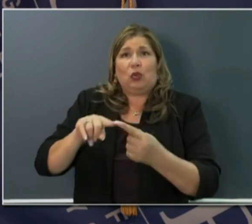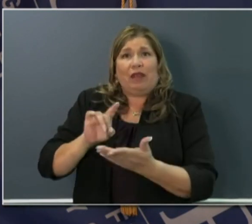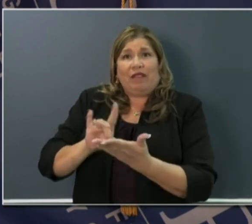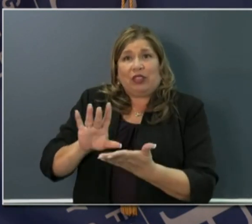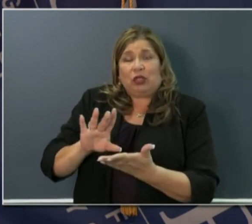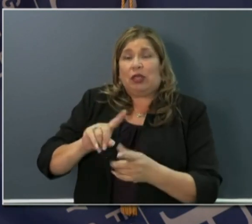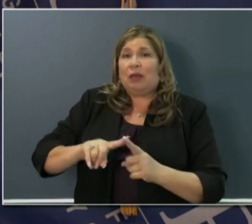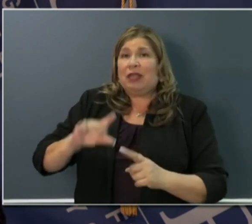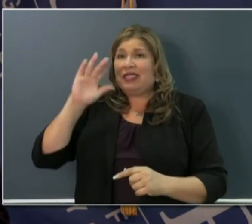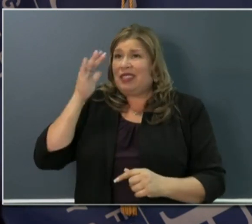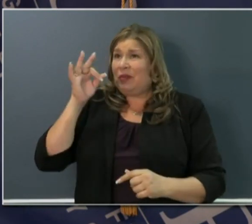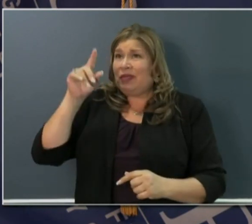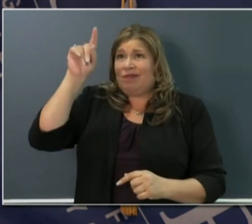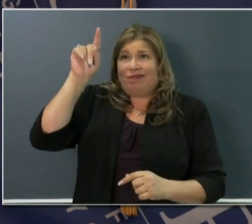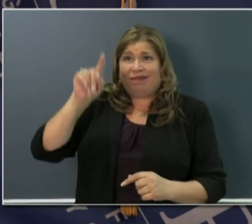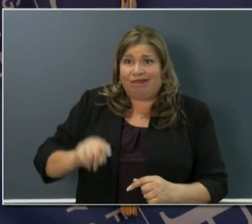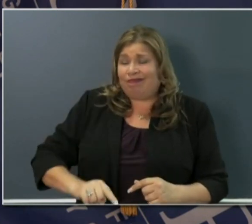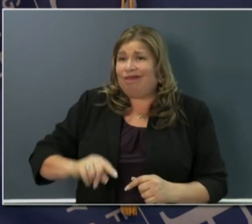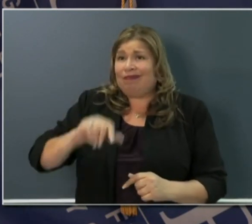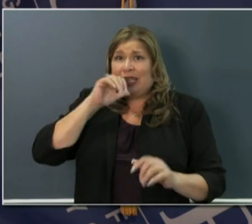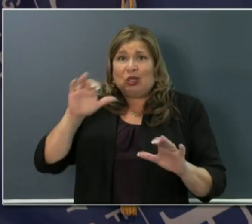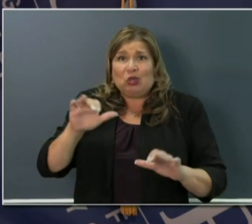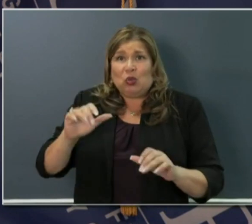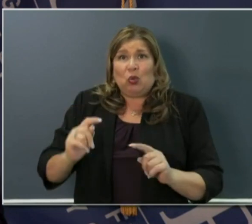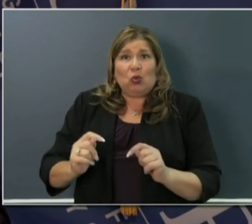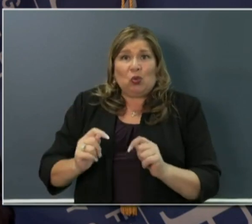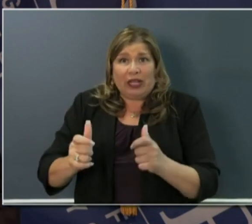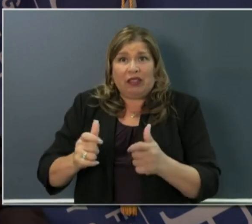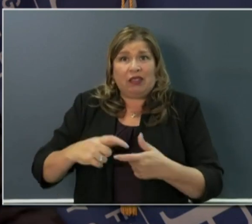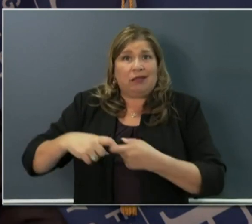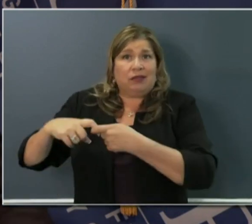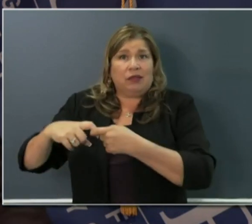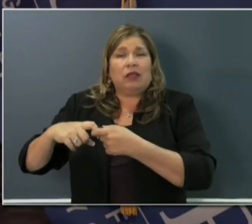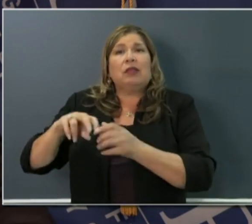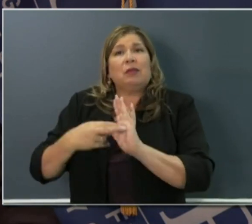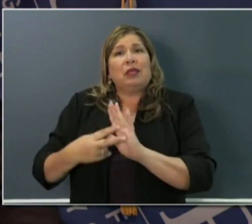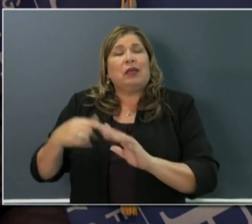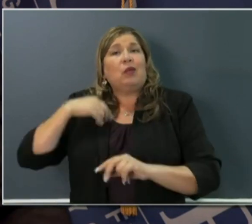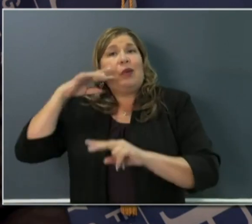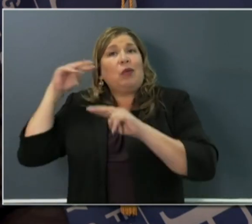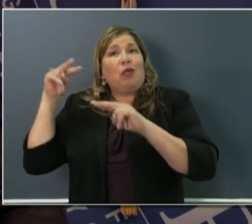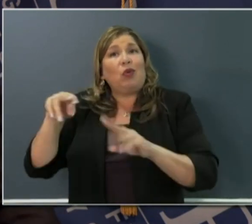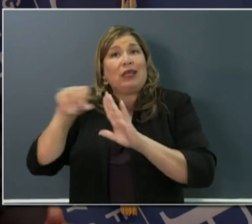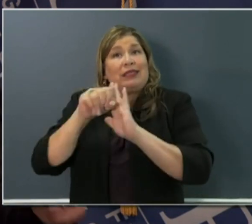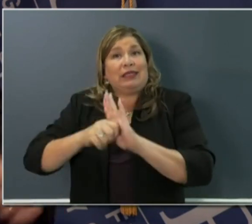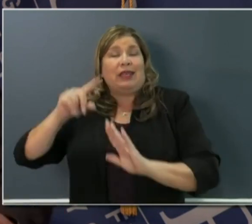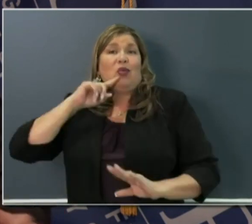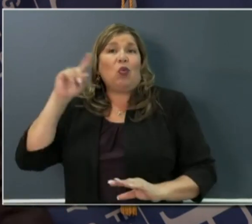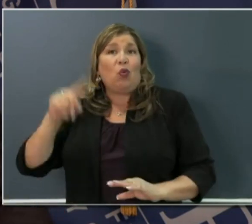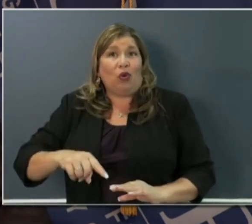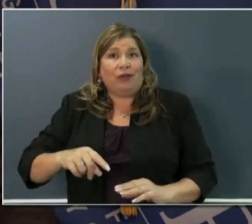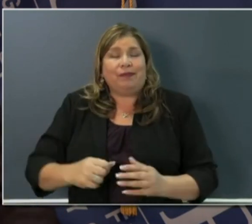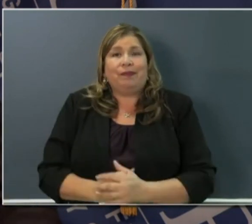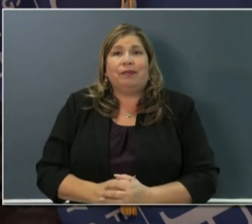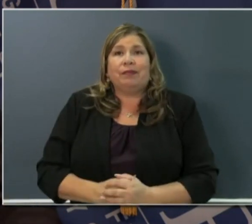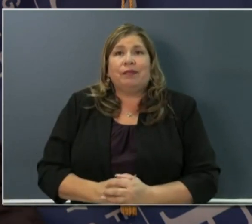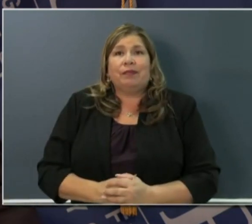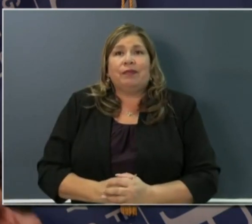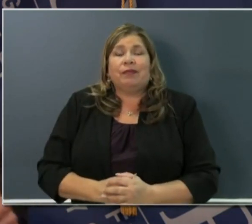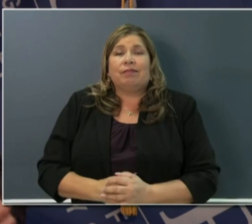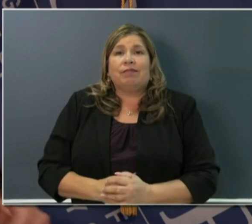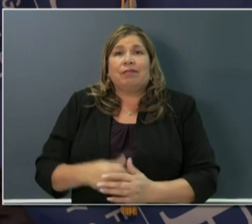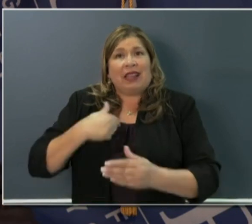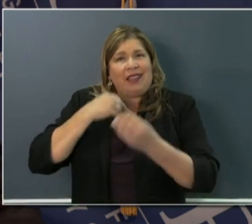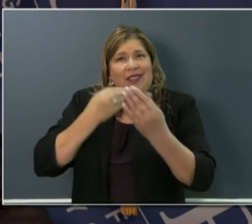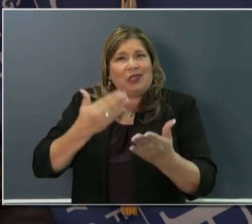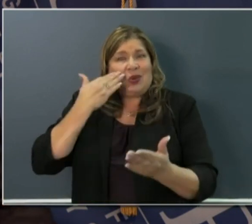things materialize and manifest in very short order, we'd reserve the right to look at a state overlay. I said 2 days ago, in addition to